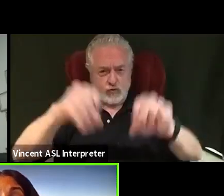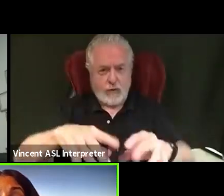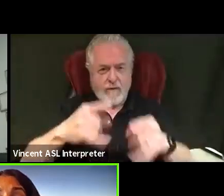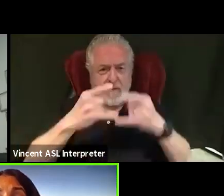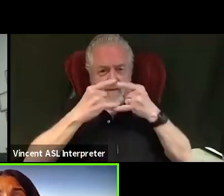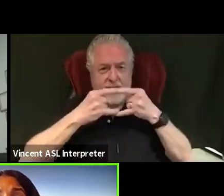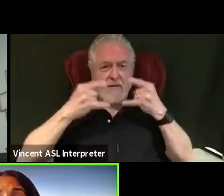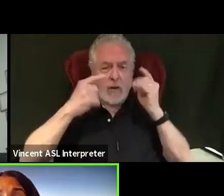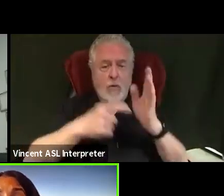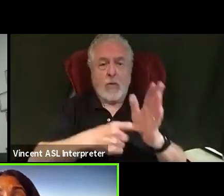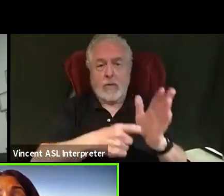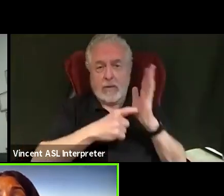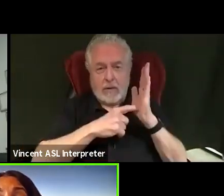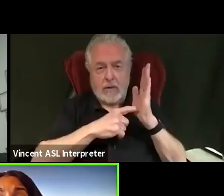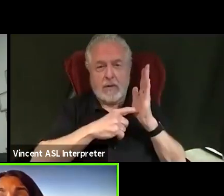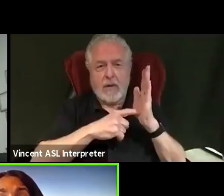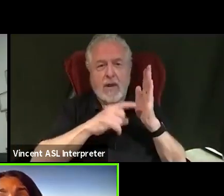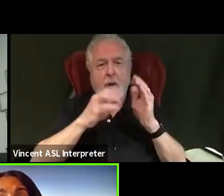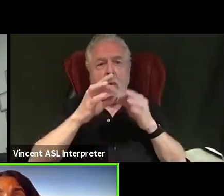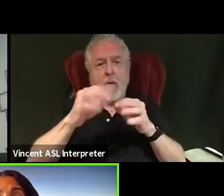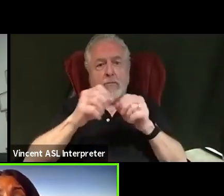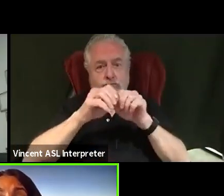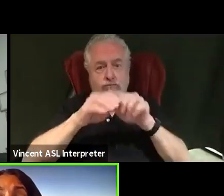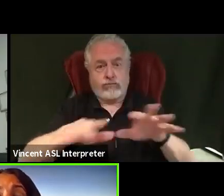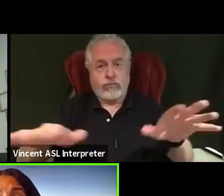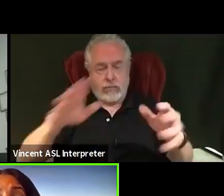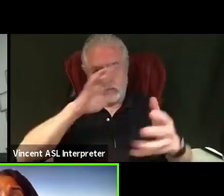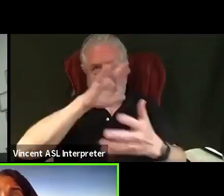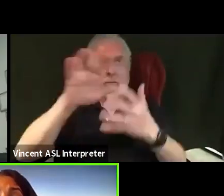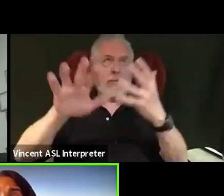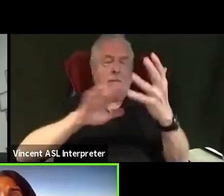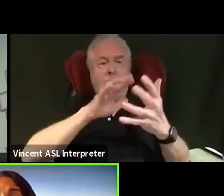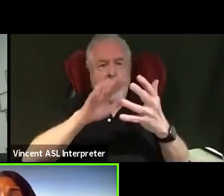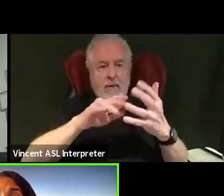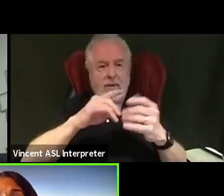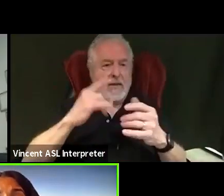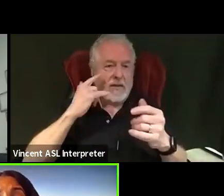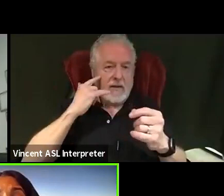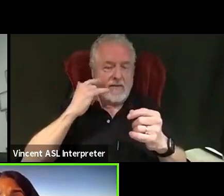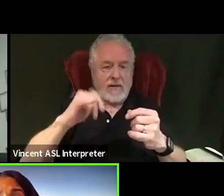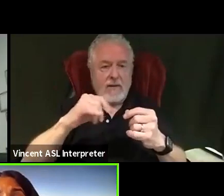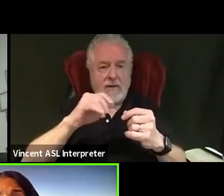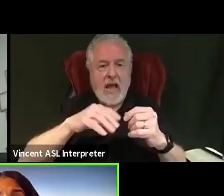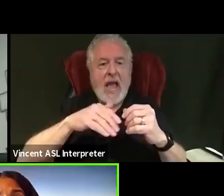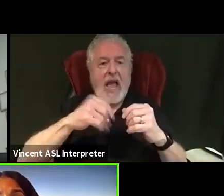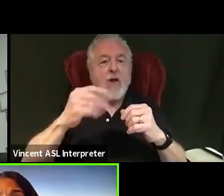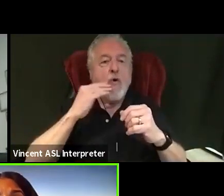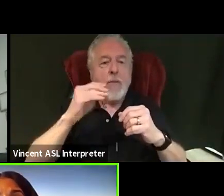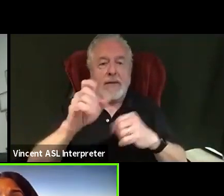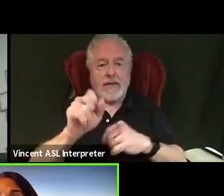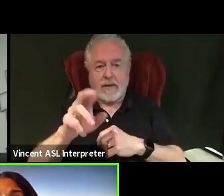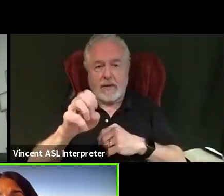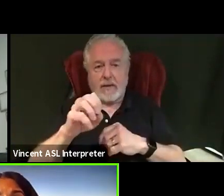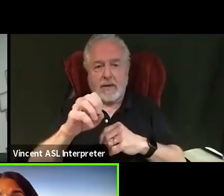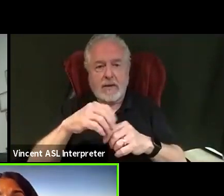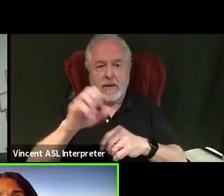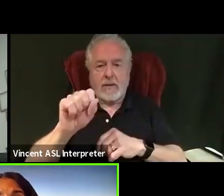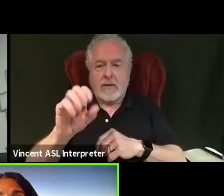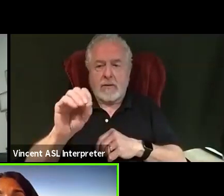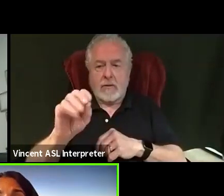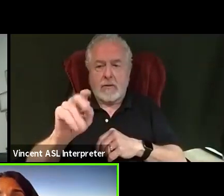face covering requirements, leading to widespread confusion, including in California and at home here in Sonoma